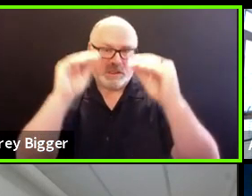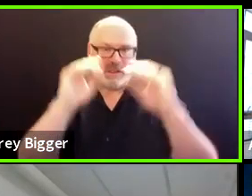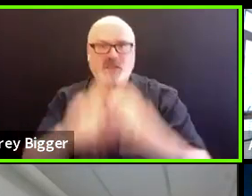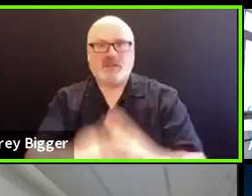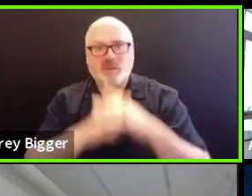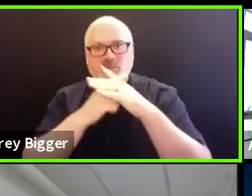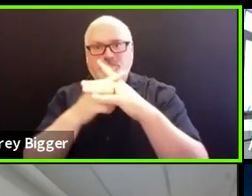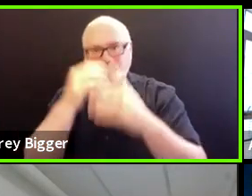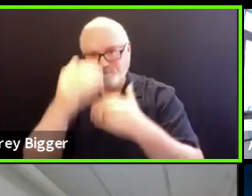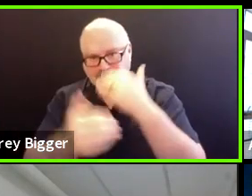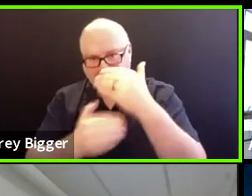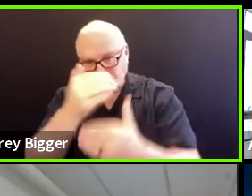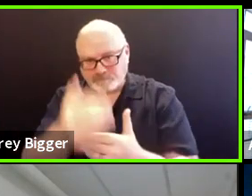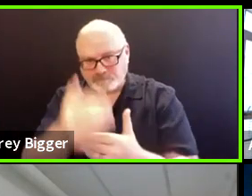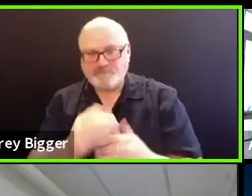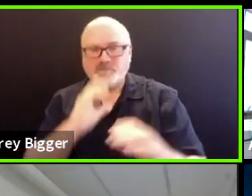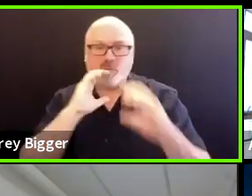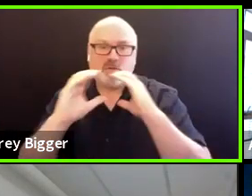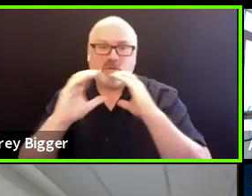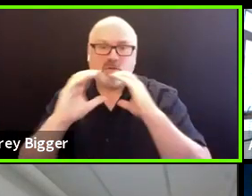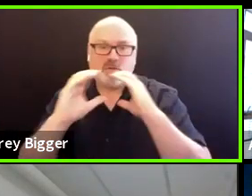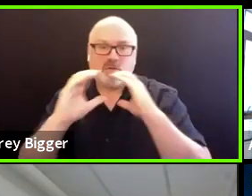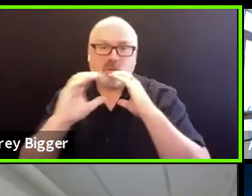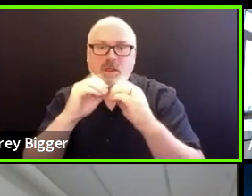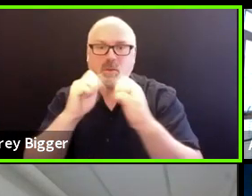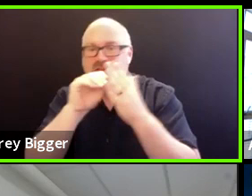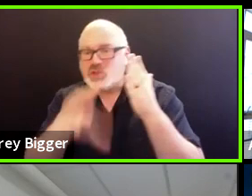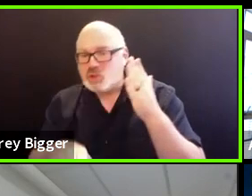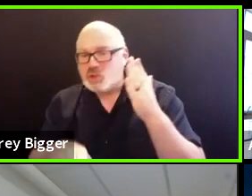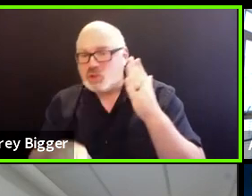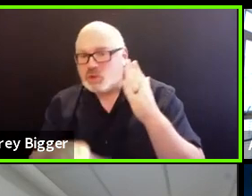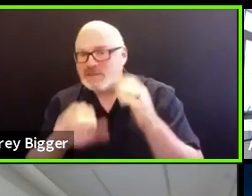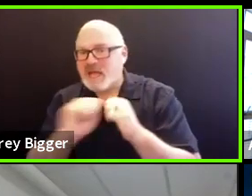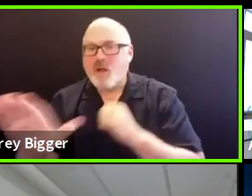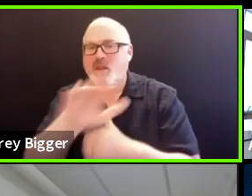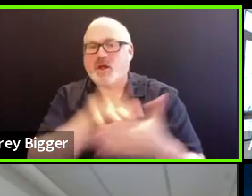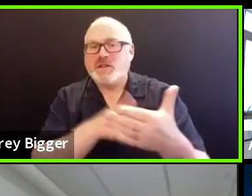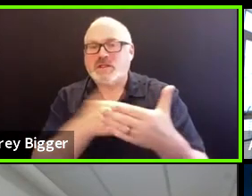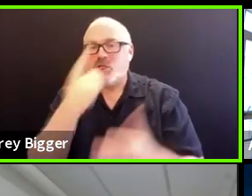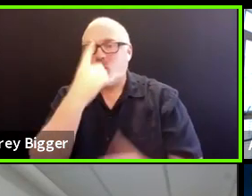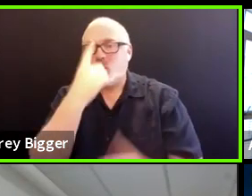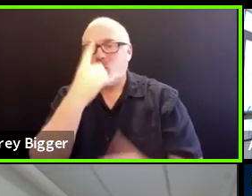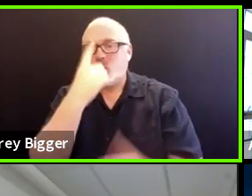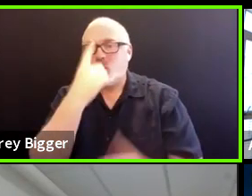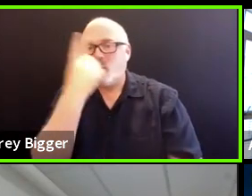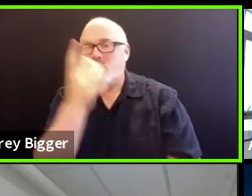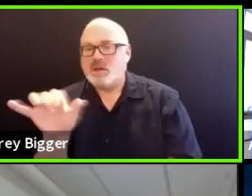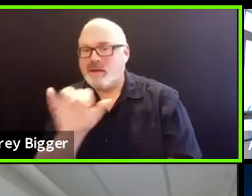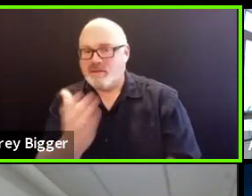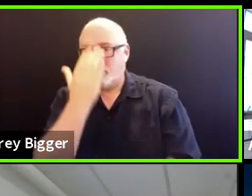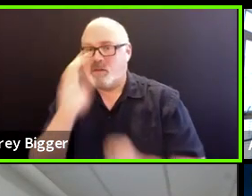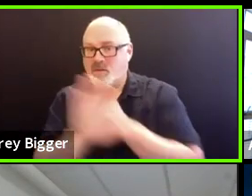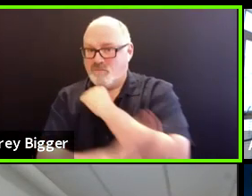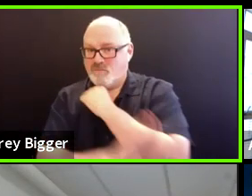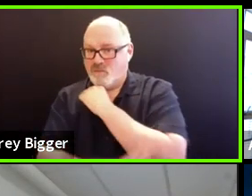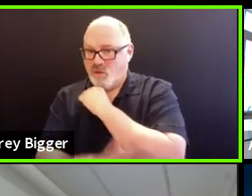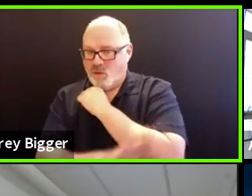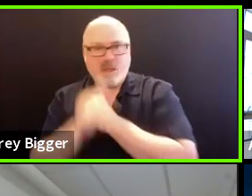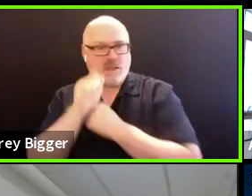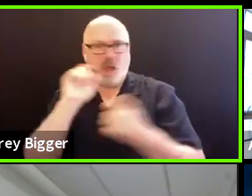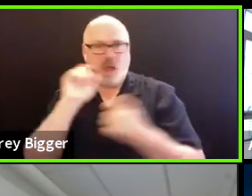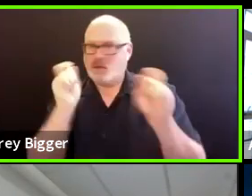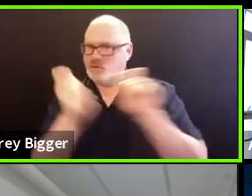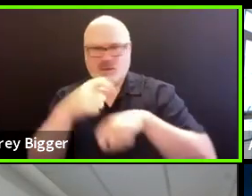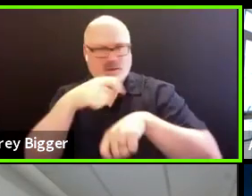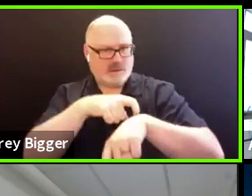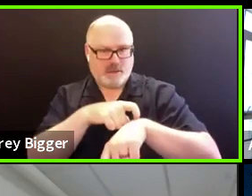process of communicating out to students how their schedule looks in the fall. Not changes in times, although